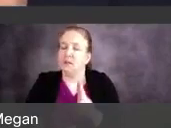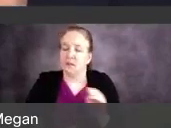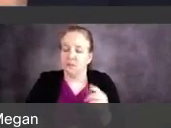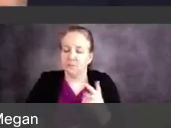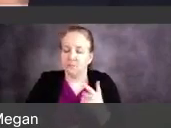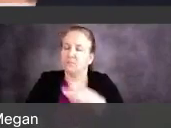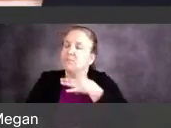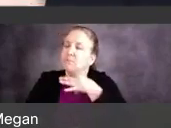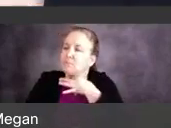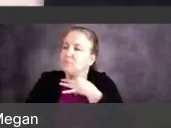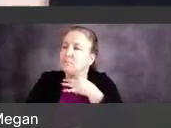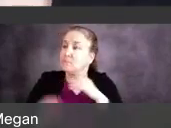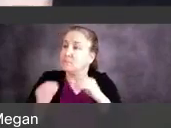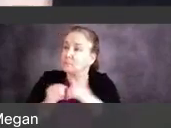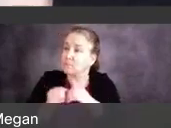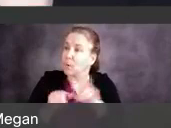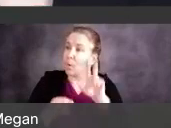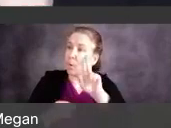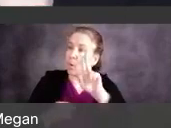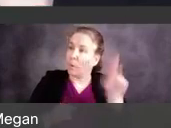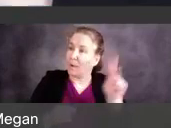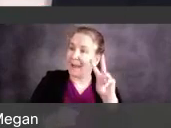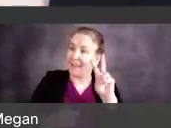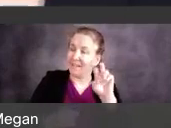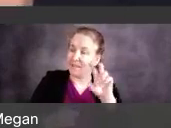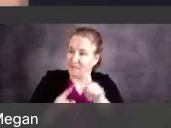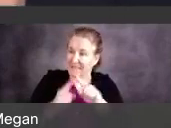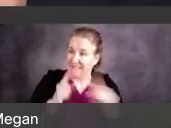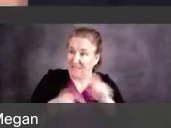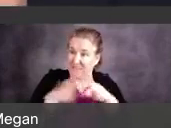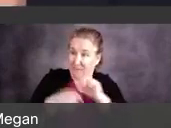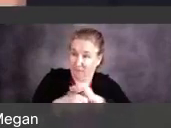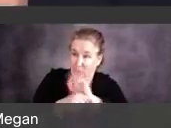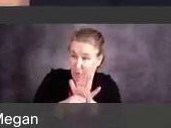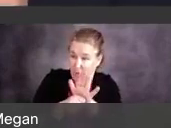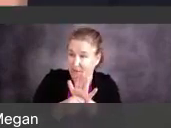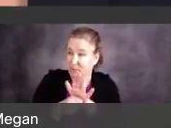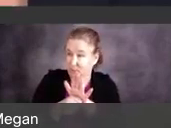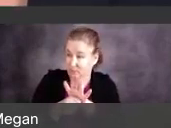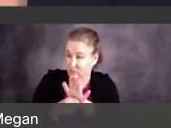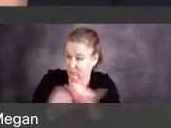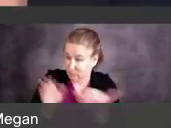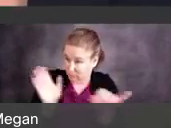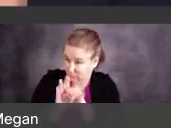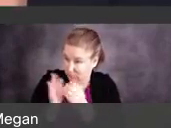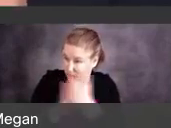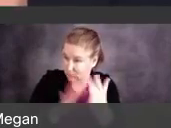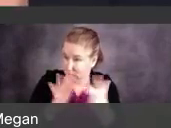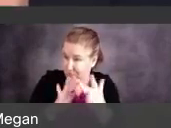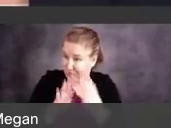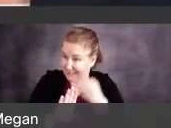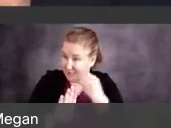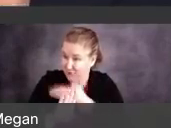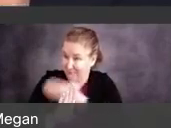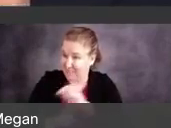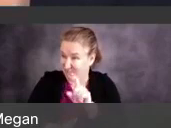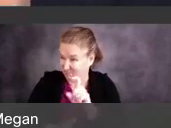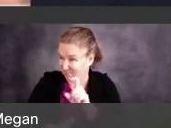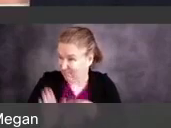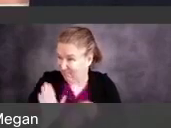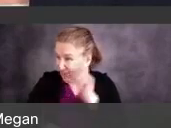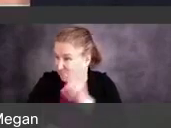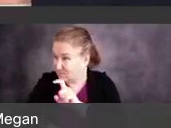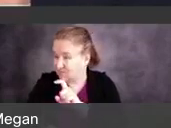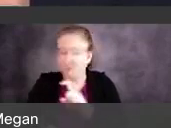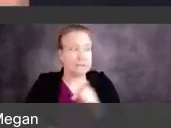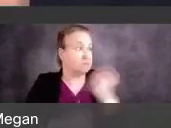any additional cases of the UK variant been identified through the contact tracing program? We have not